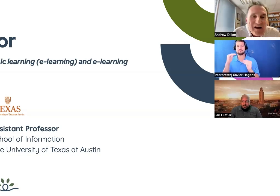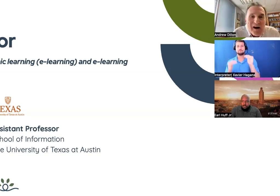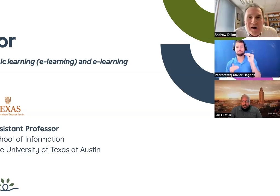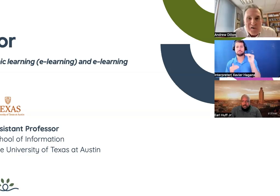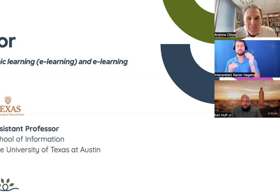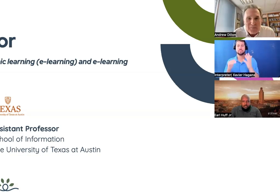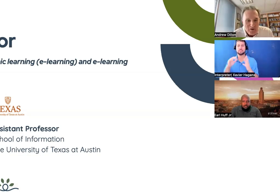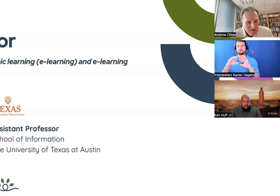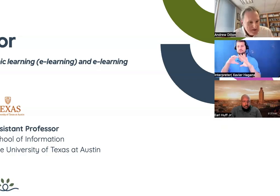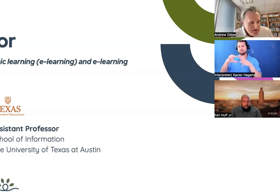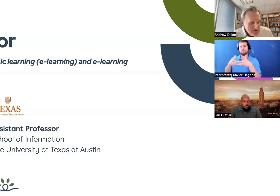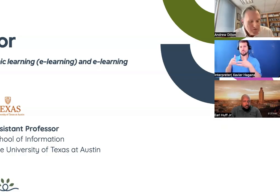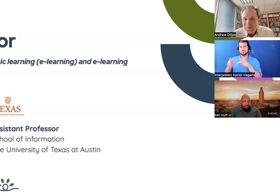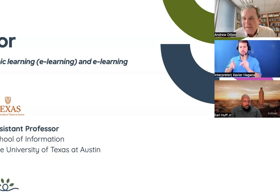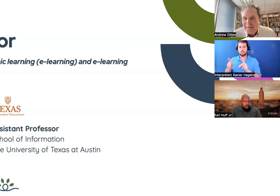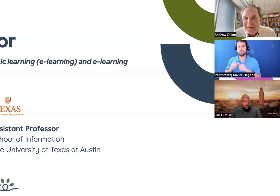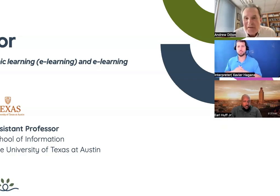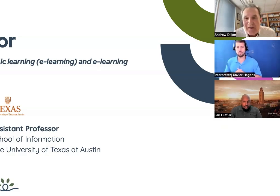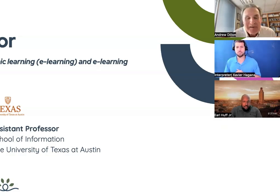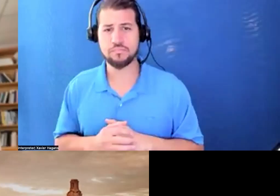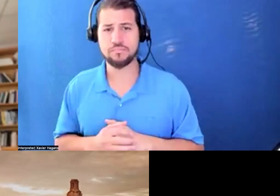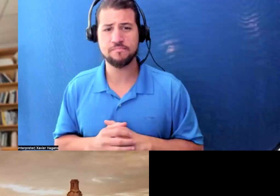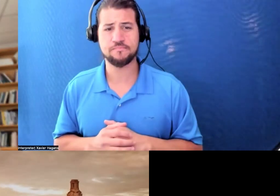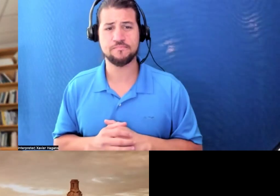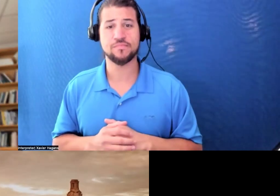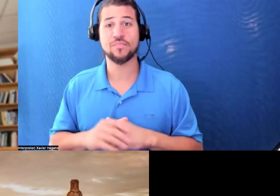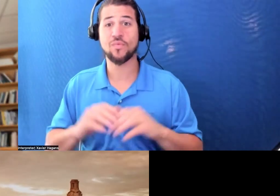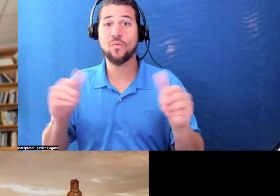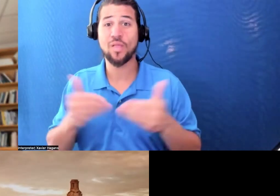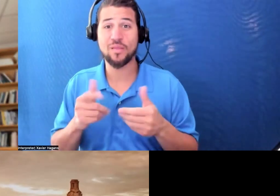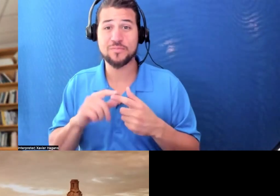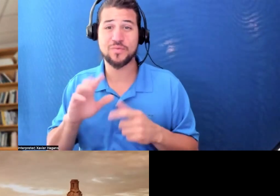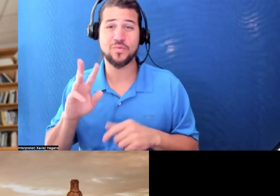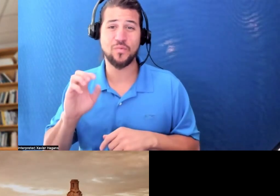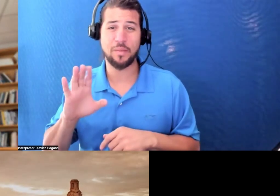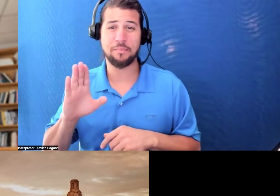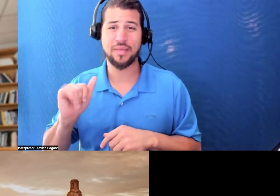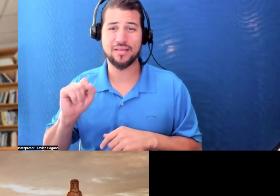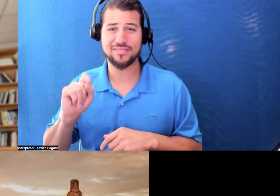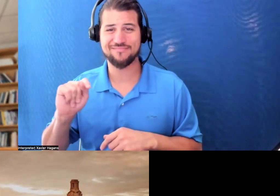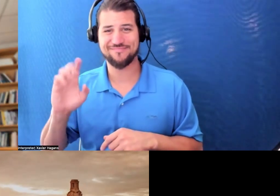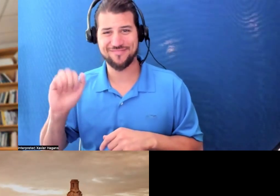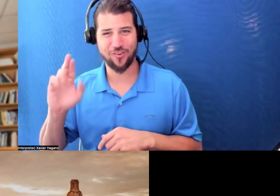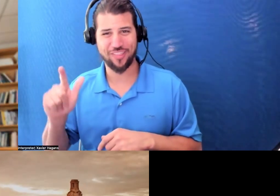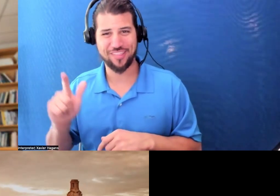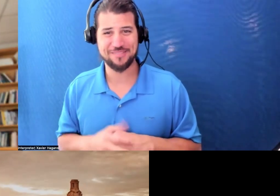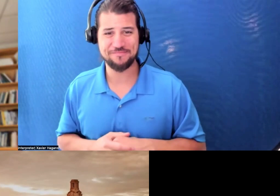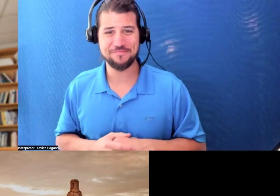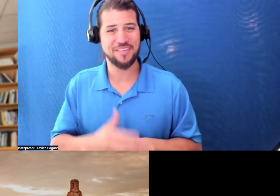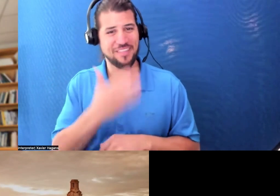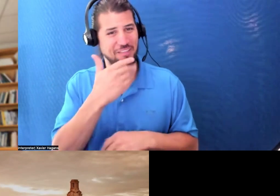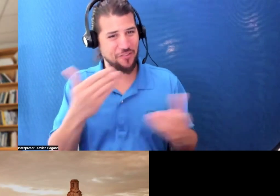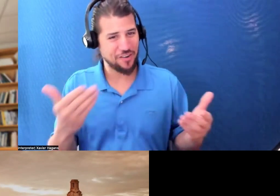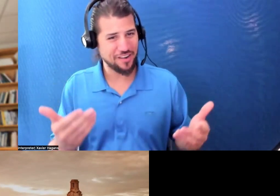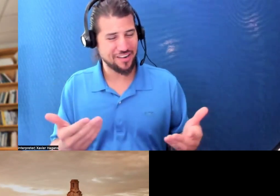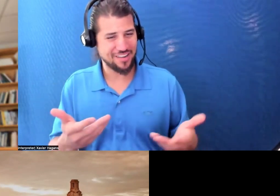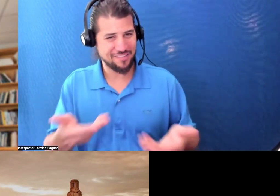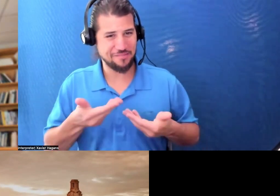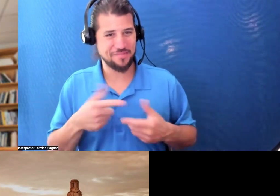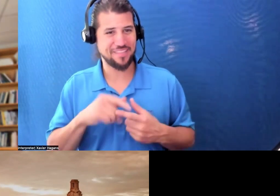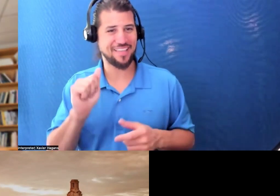populations. Earl, welcome to the webcast. Thank you for having me, Andrew. It's a Looking for the pleasure.